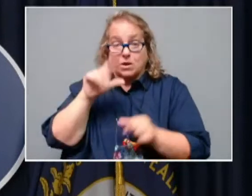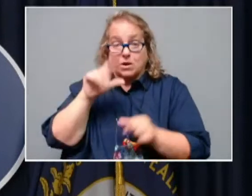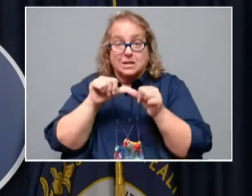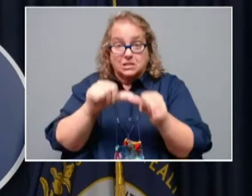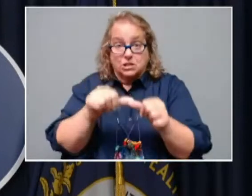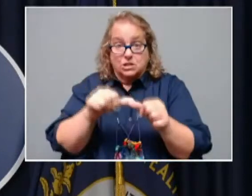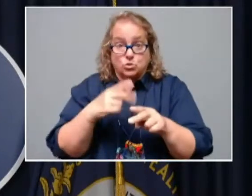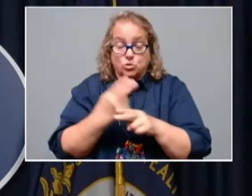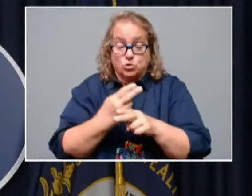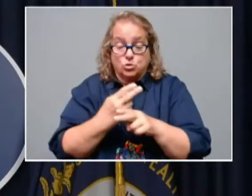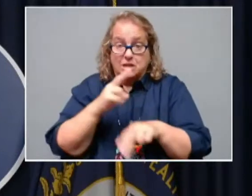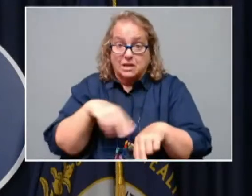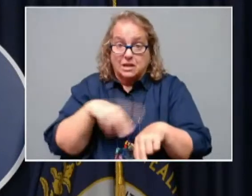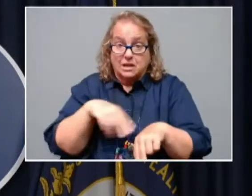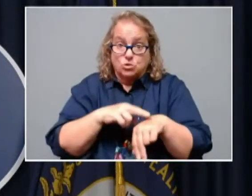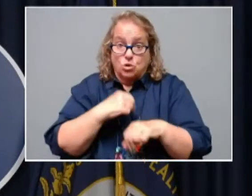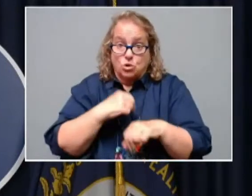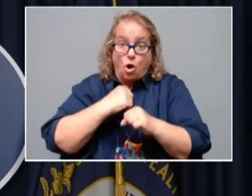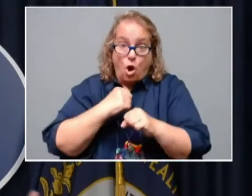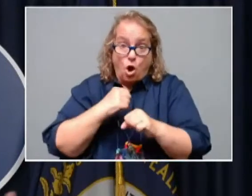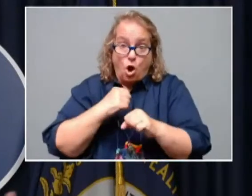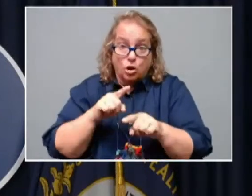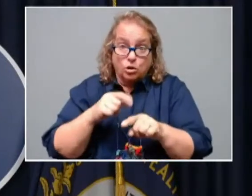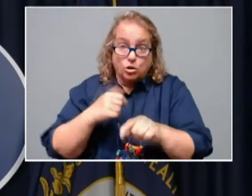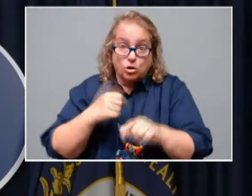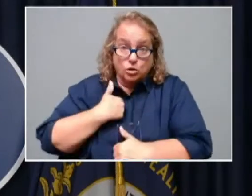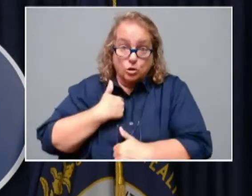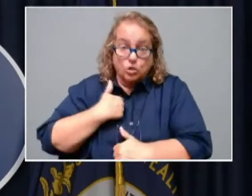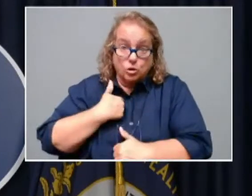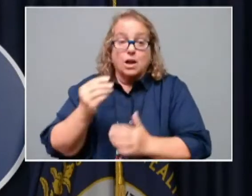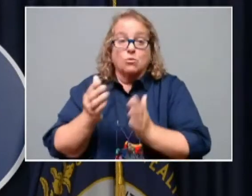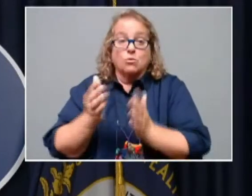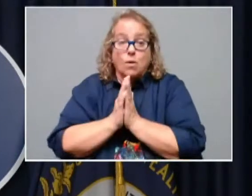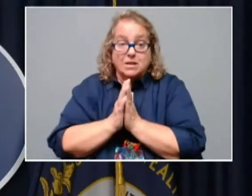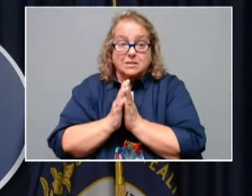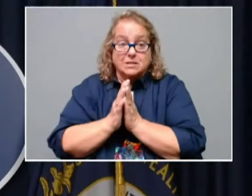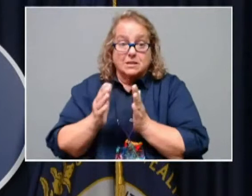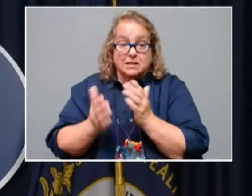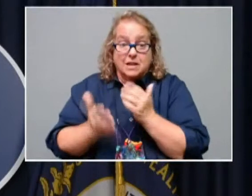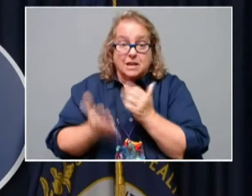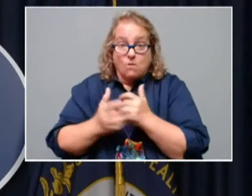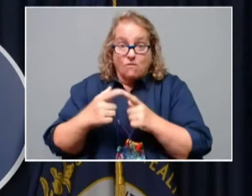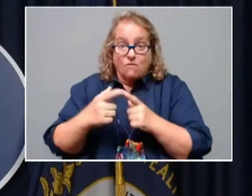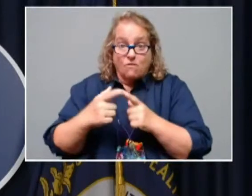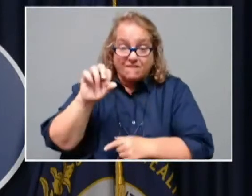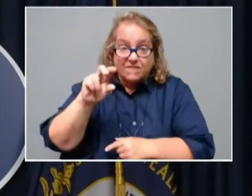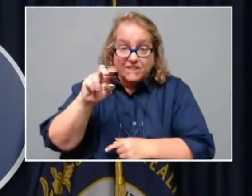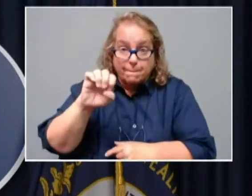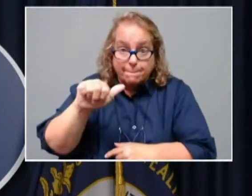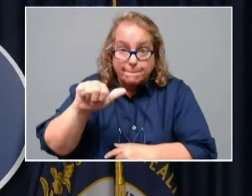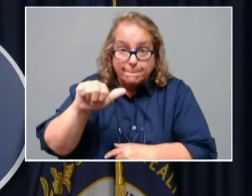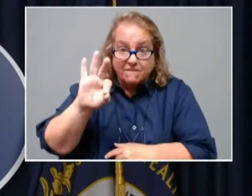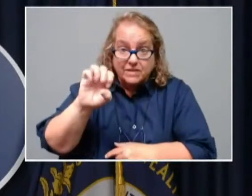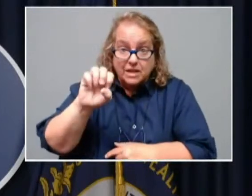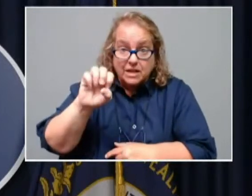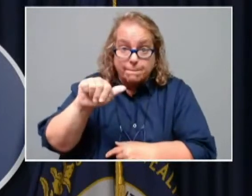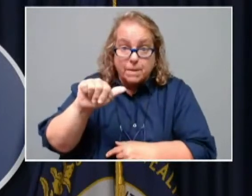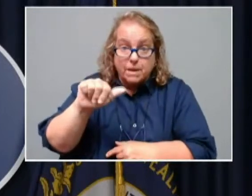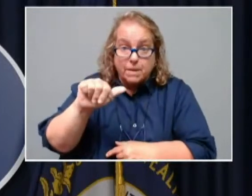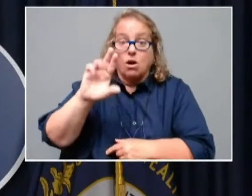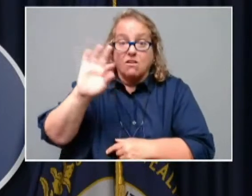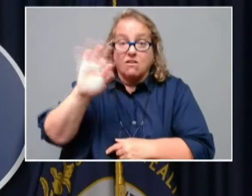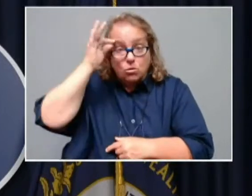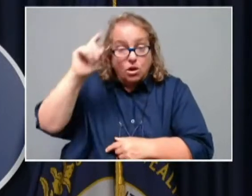we can, request help from FEMA, continue to work with the federal government on their end. What'll change